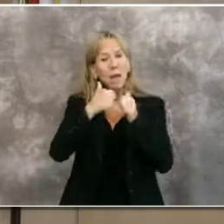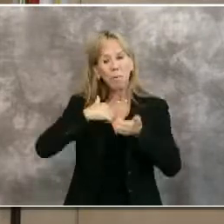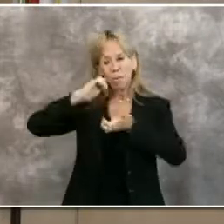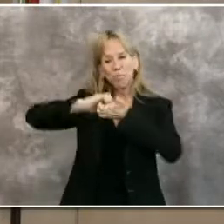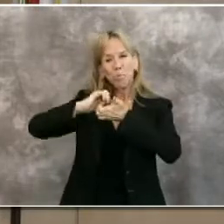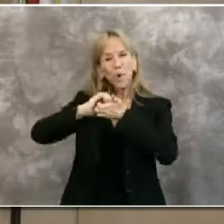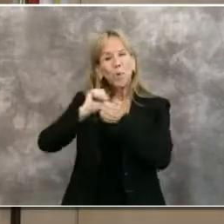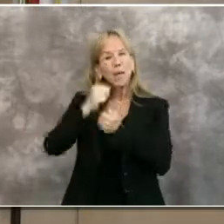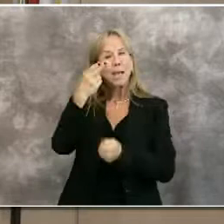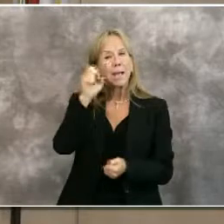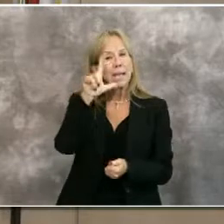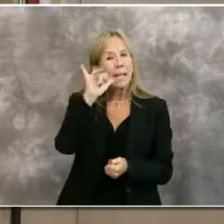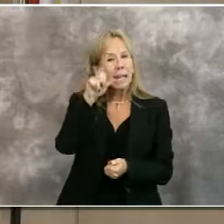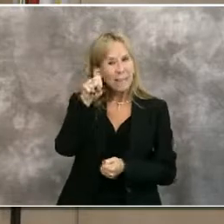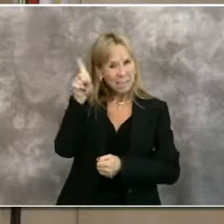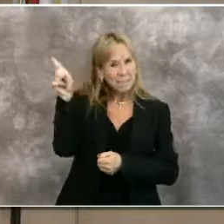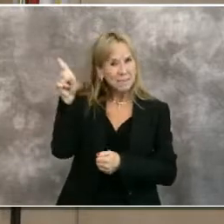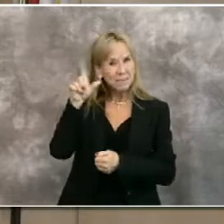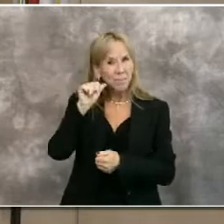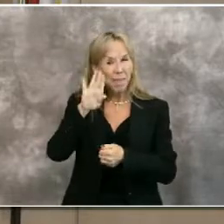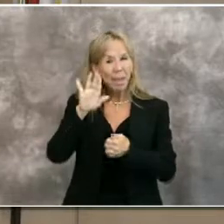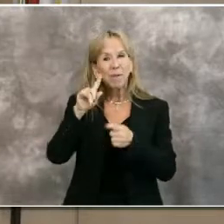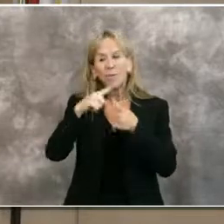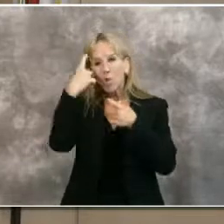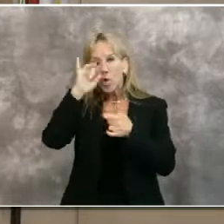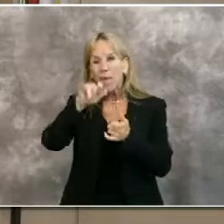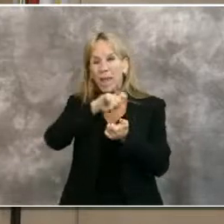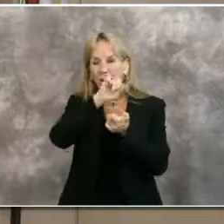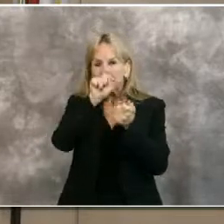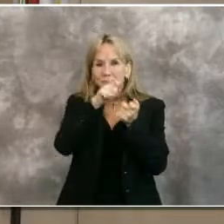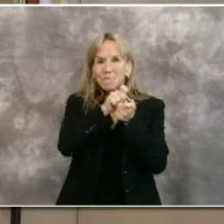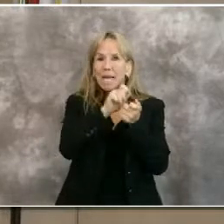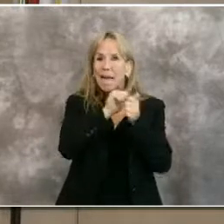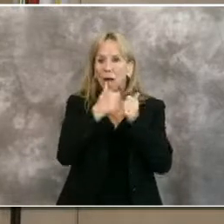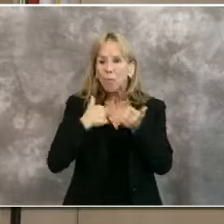Helix to conduct the specimen collection